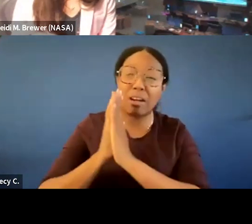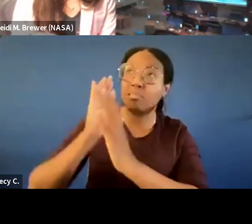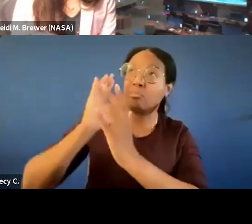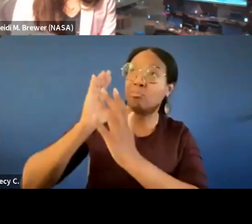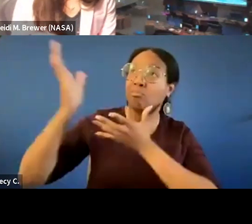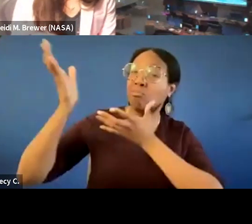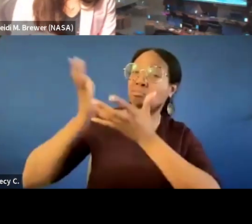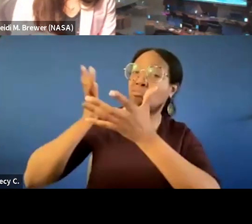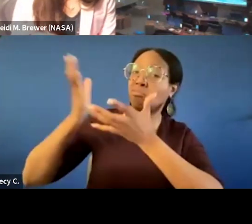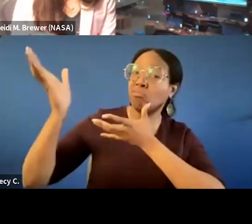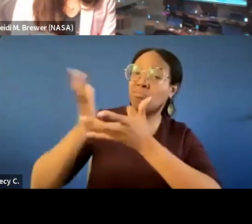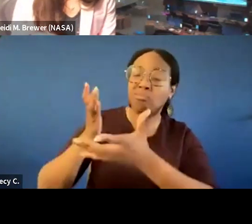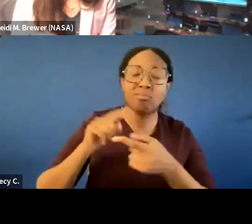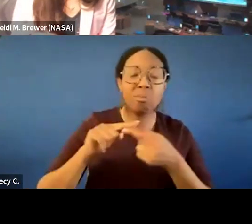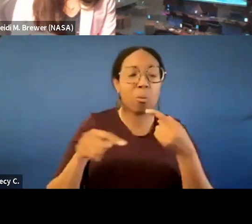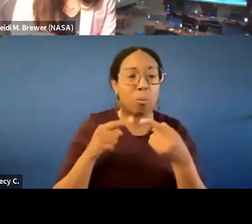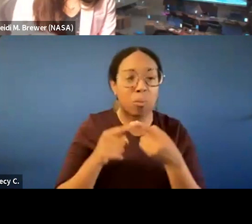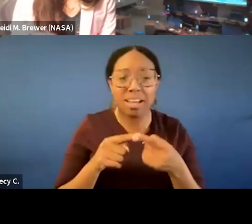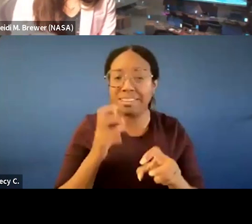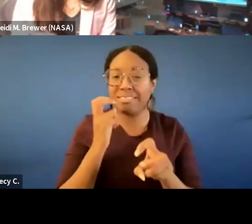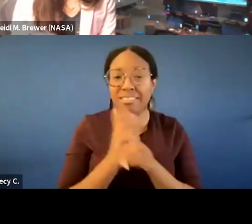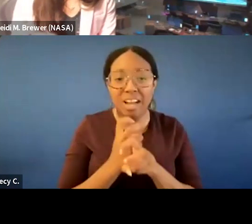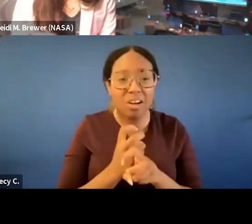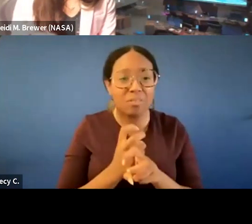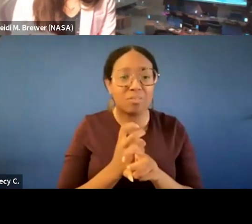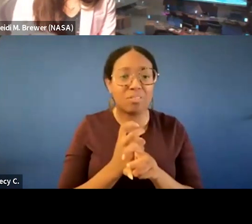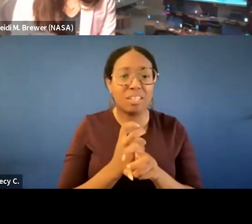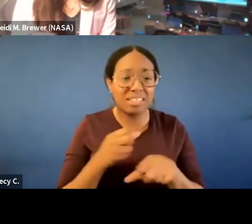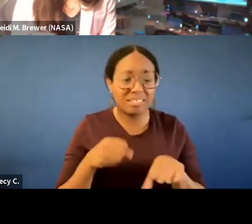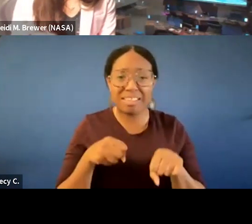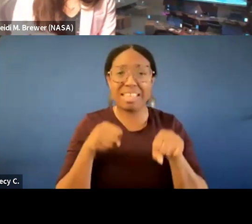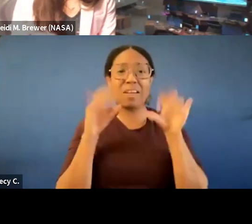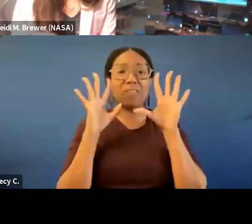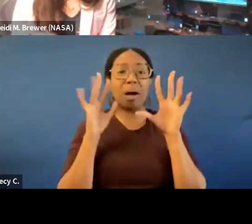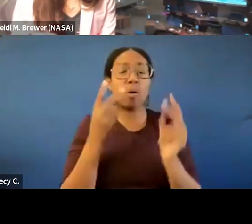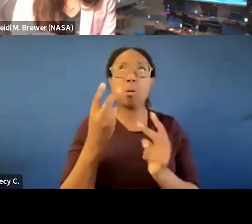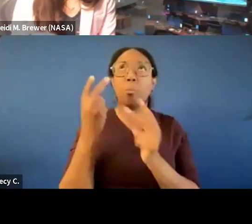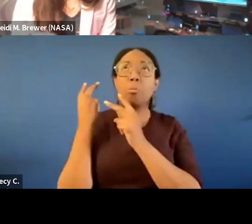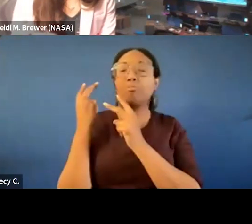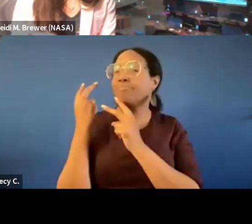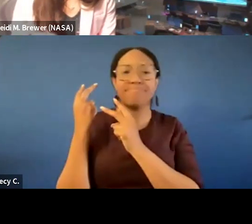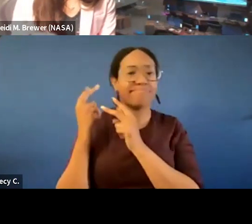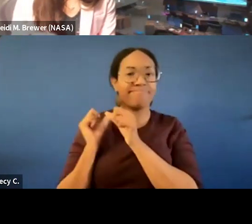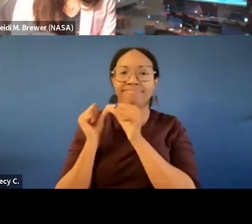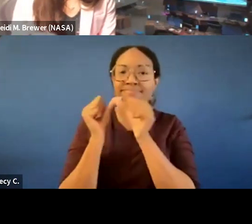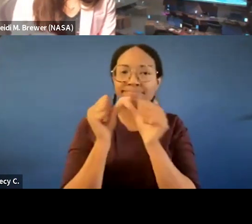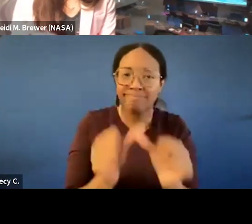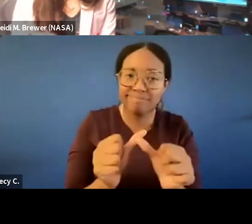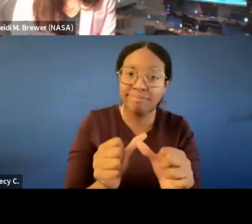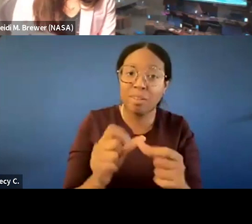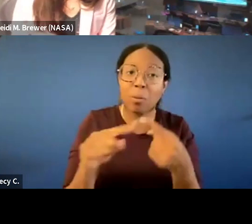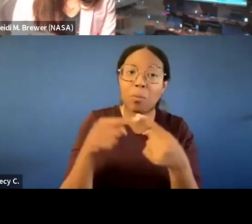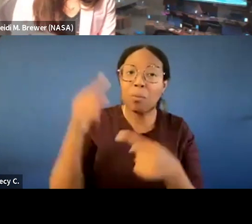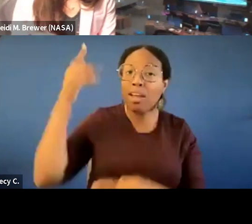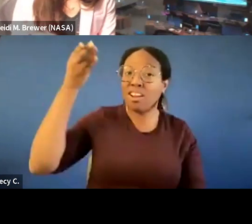tough, when it gets hard, you don't look back, just keep going forward. And when God places something on your